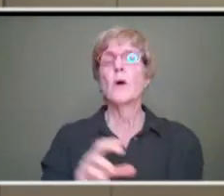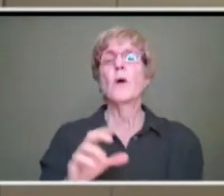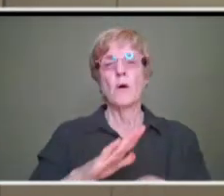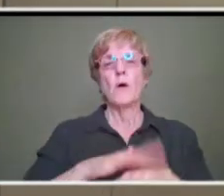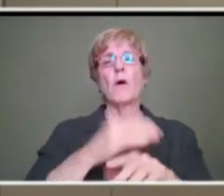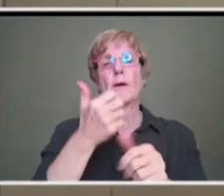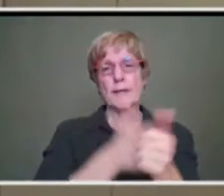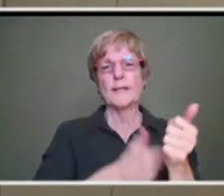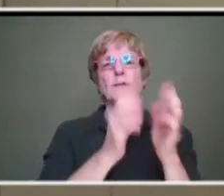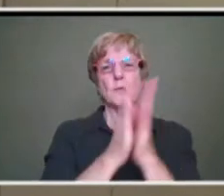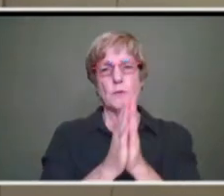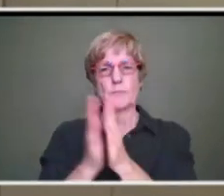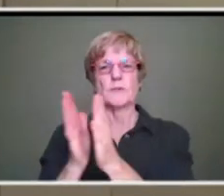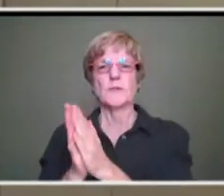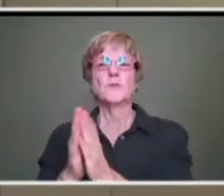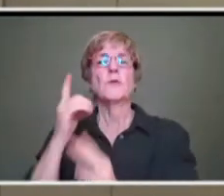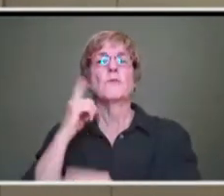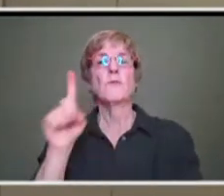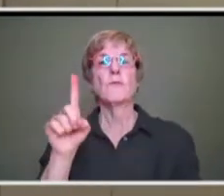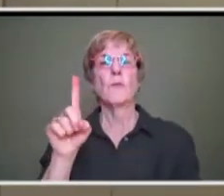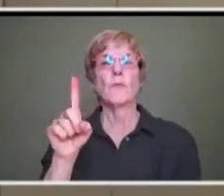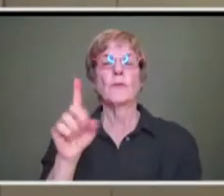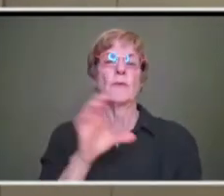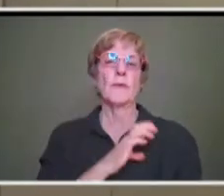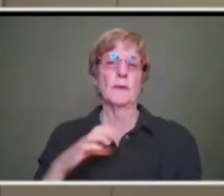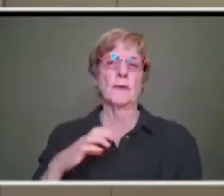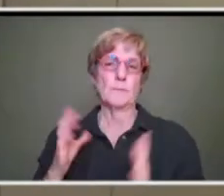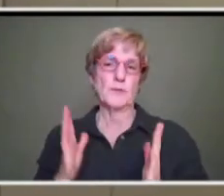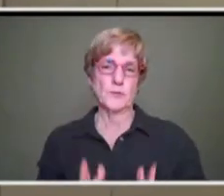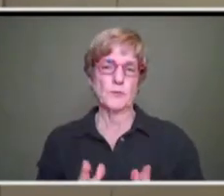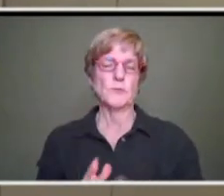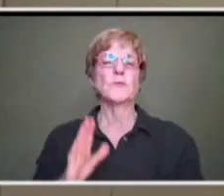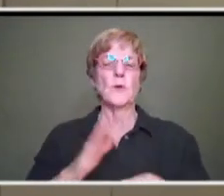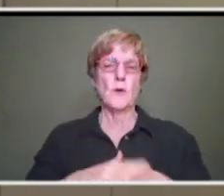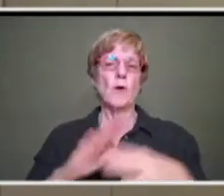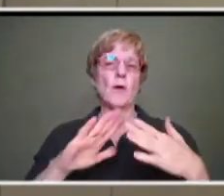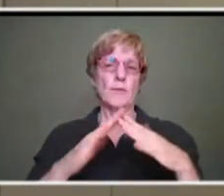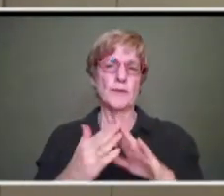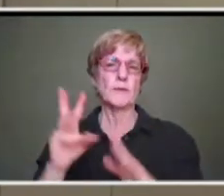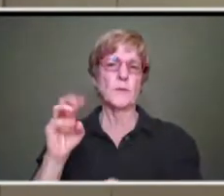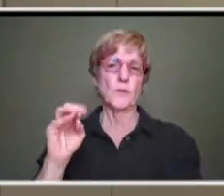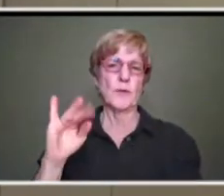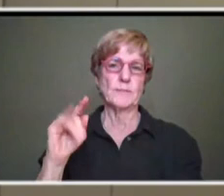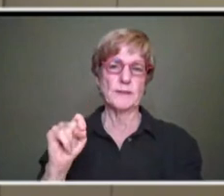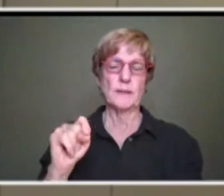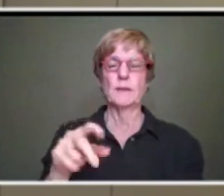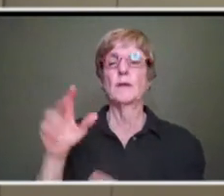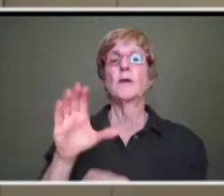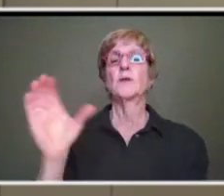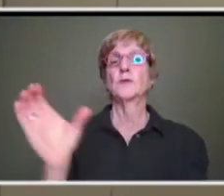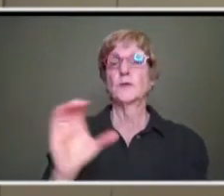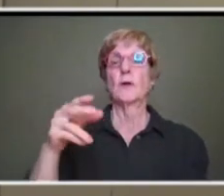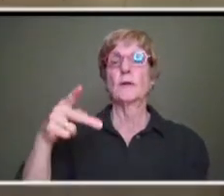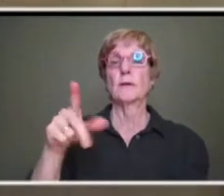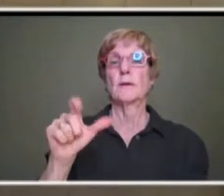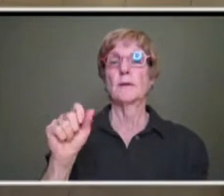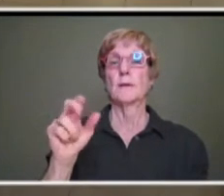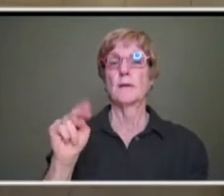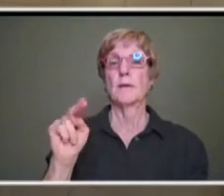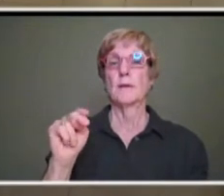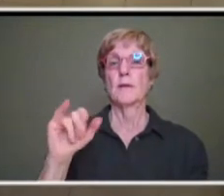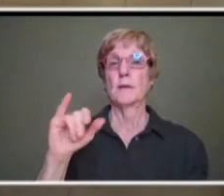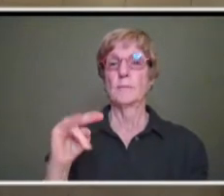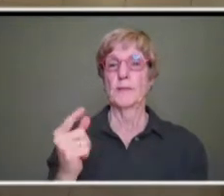petitions and for the Commissioners on the city's website at charlotteplanning.org thank